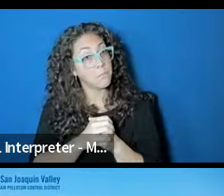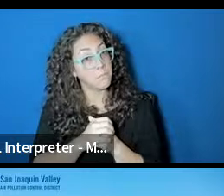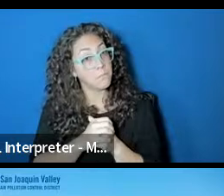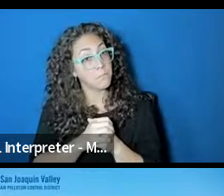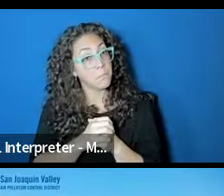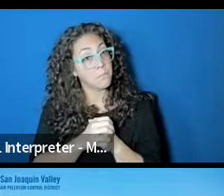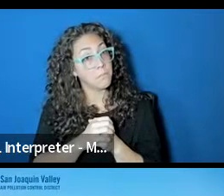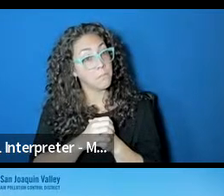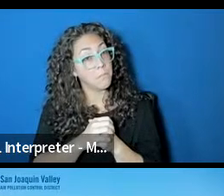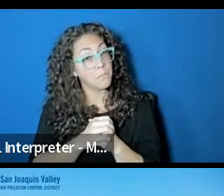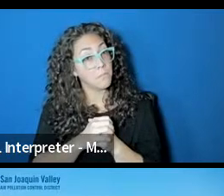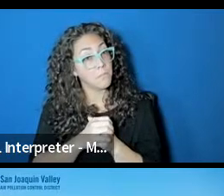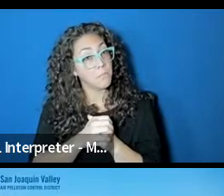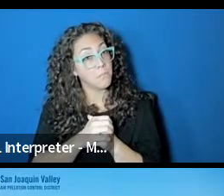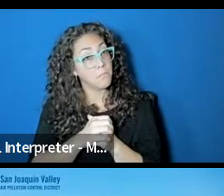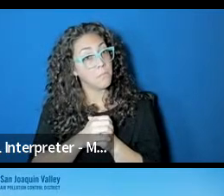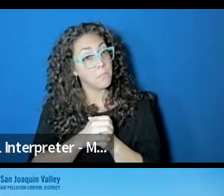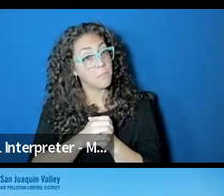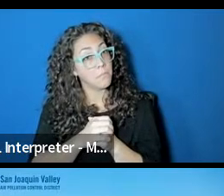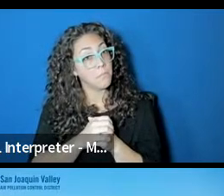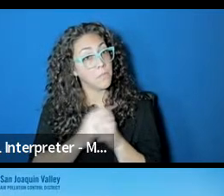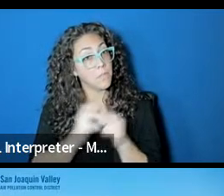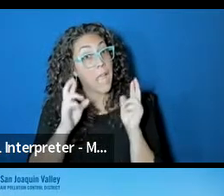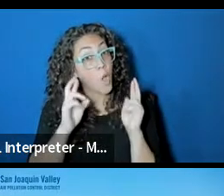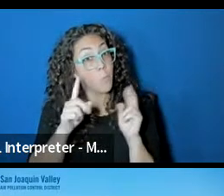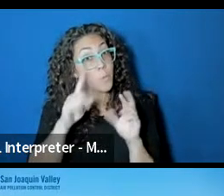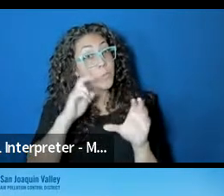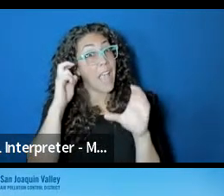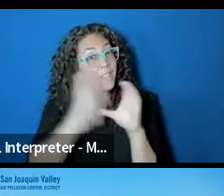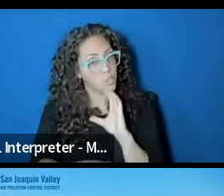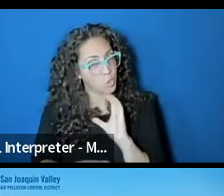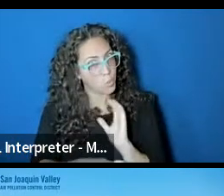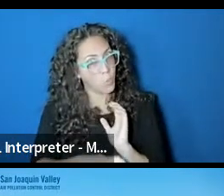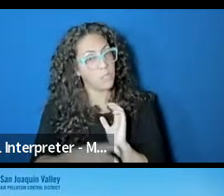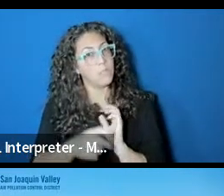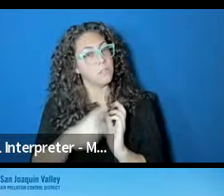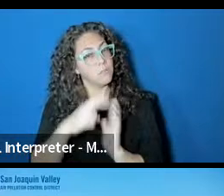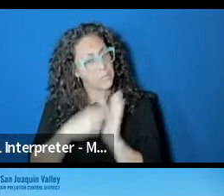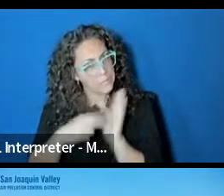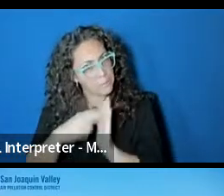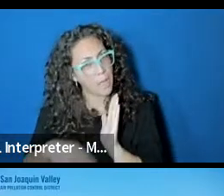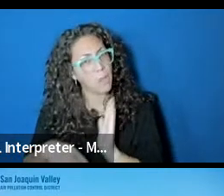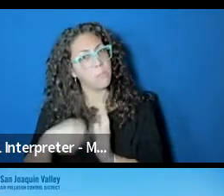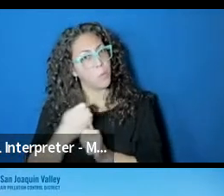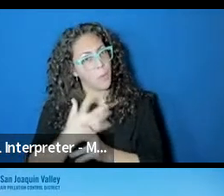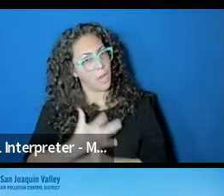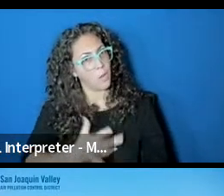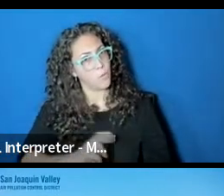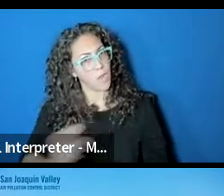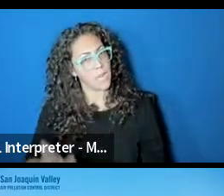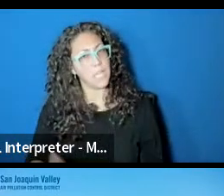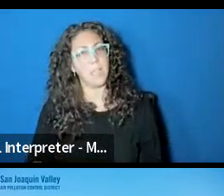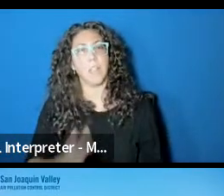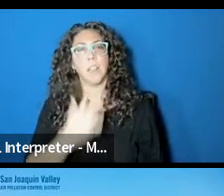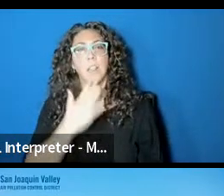I hope you all dive into it, as I said. Thank you.